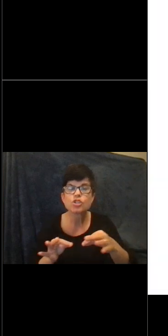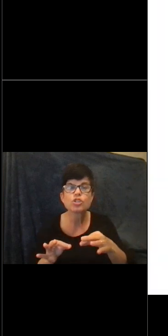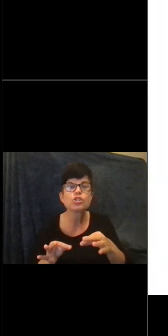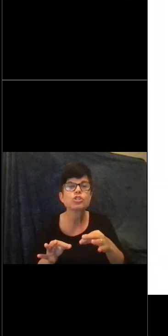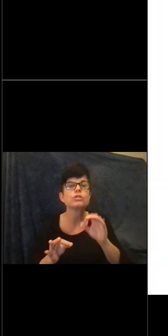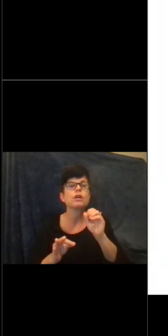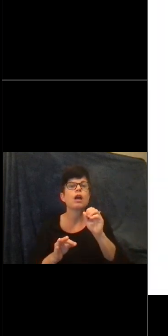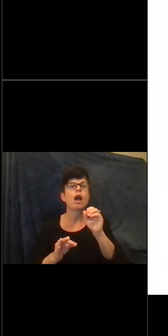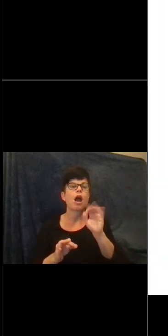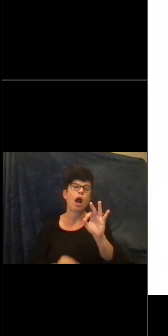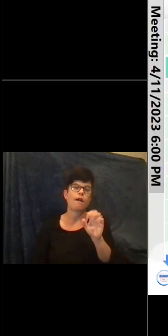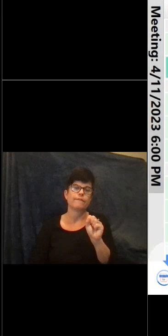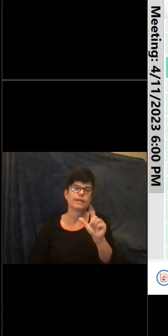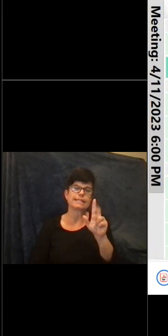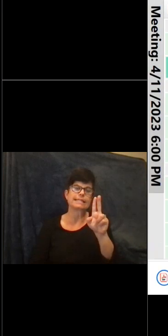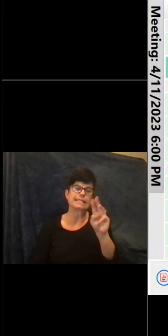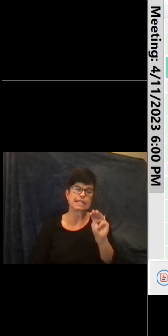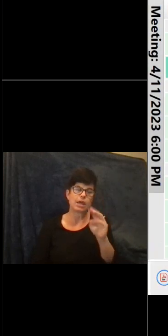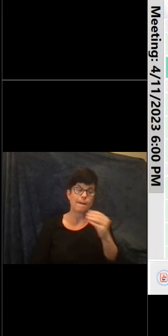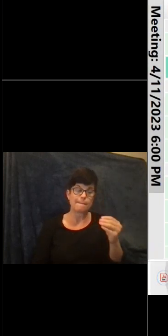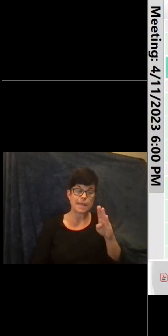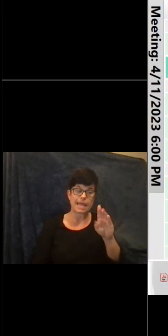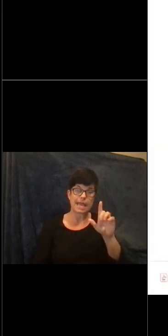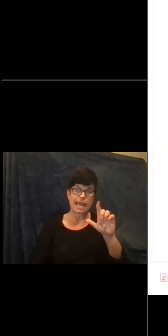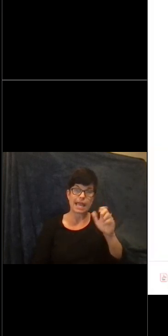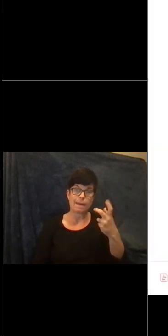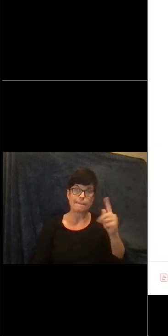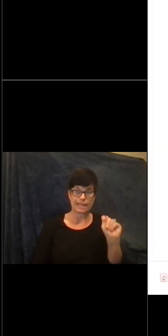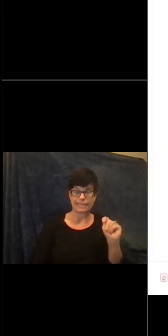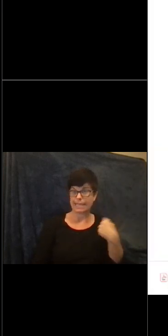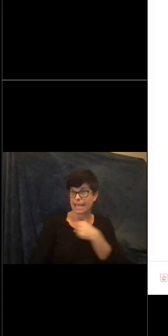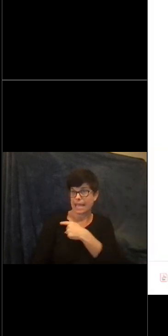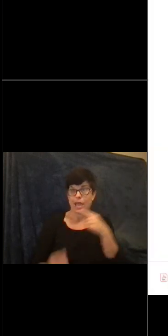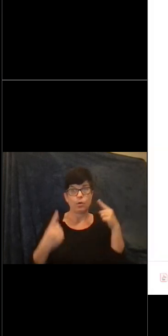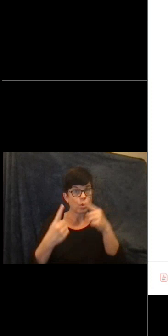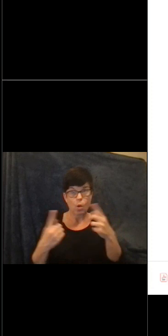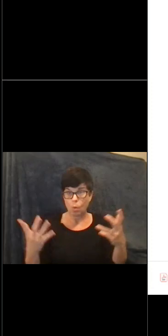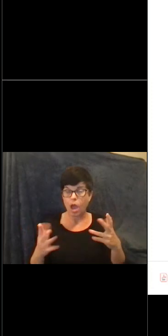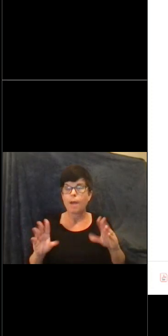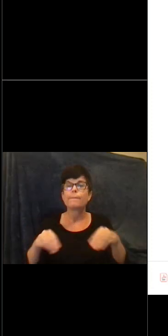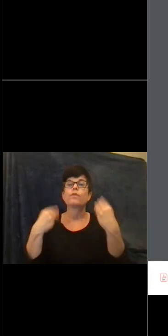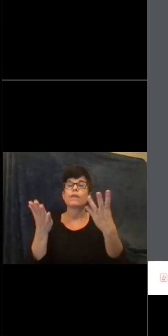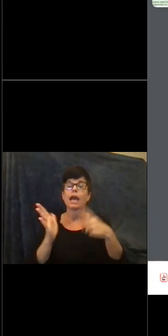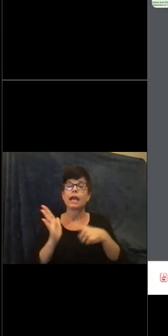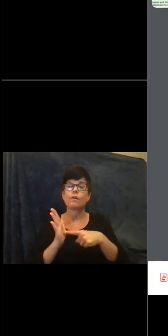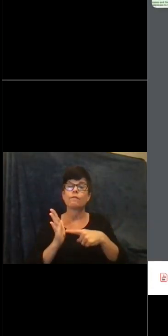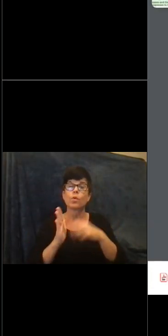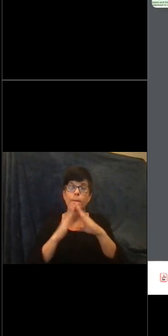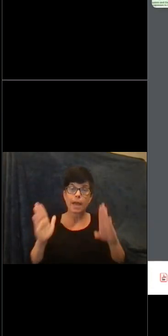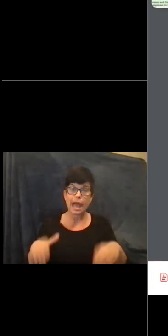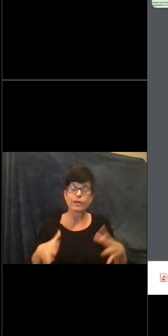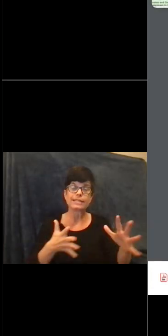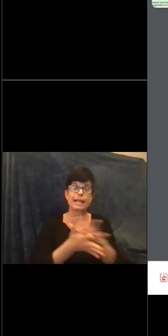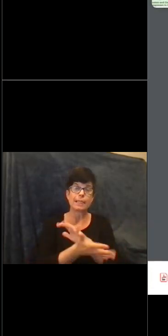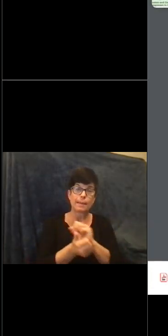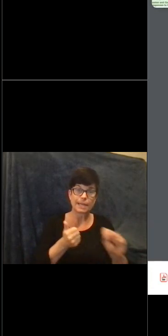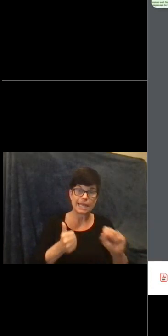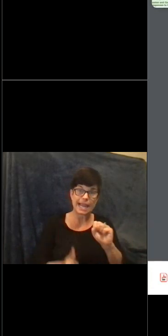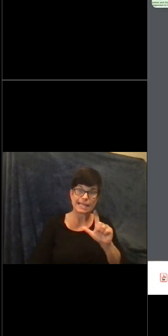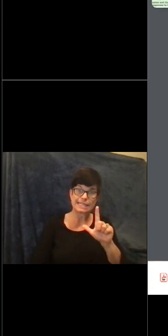to eliminate slum and blight, provide affordable housing, and also incentivize private